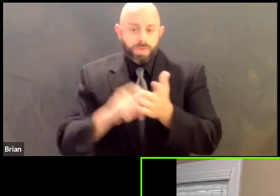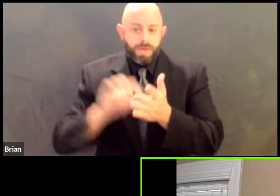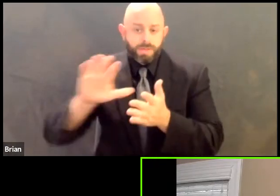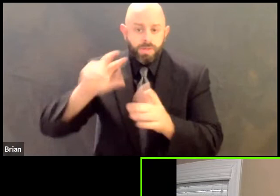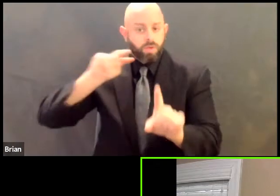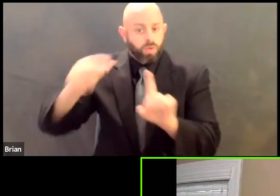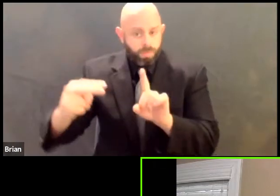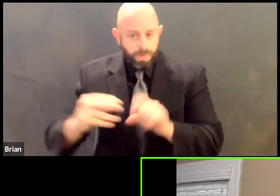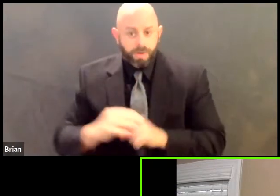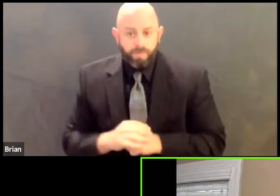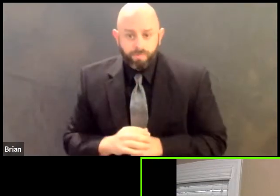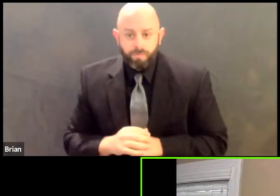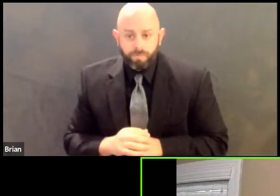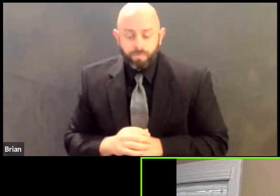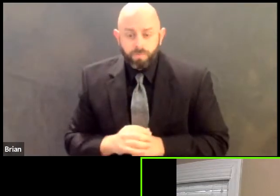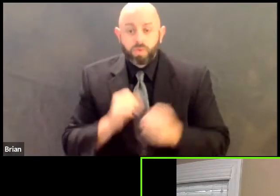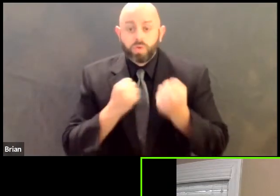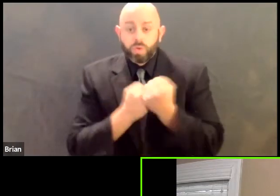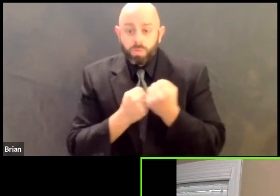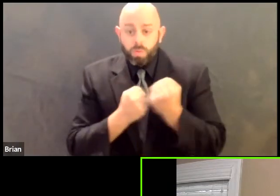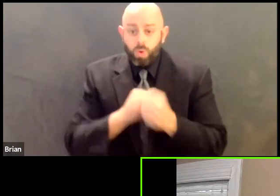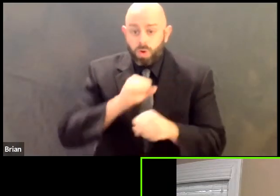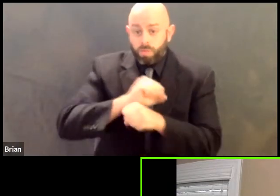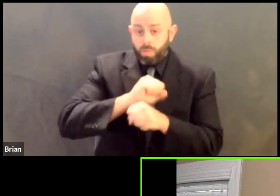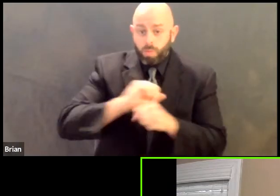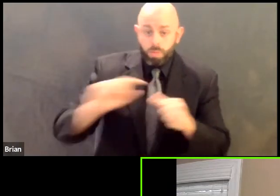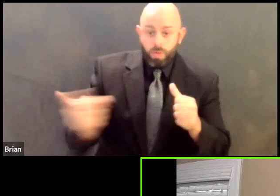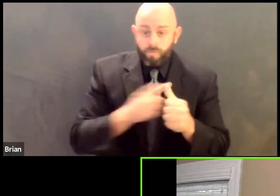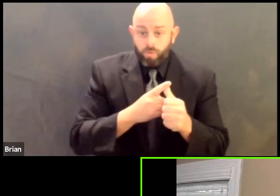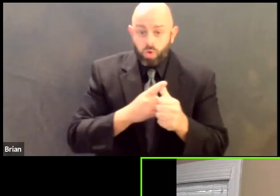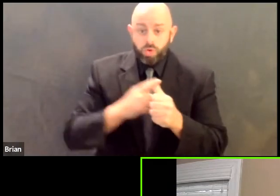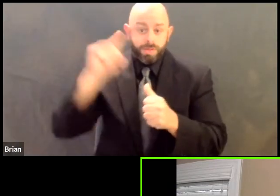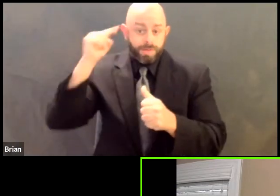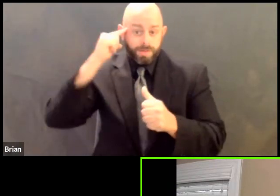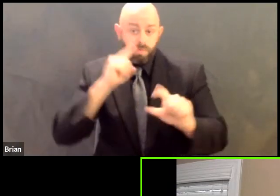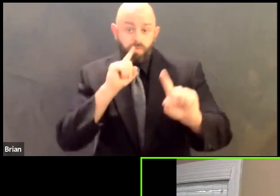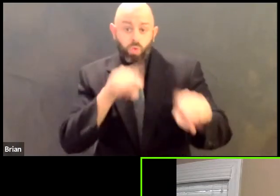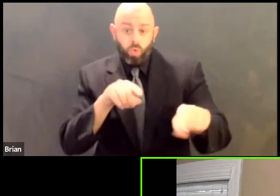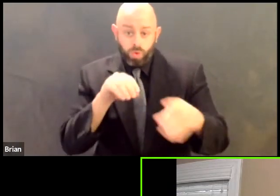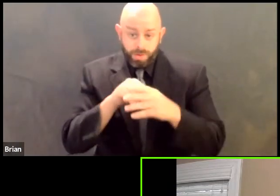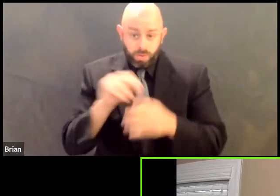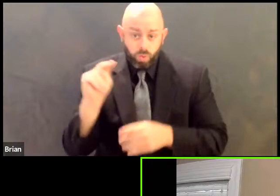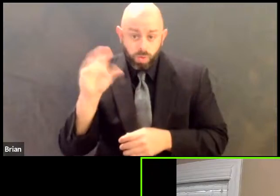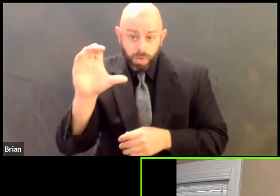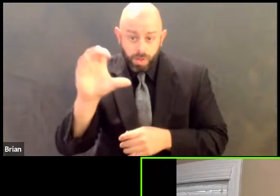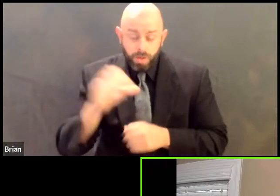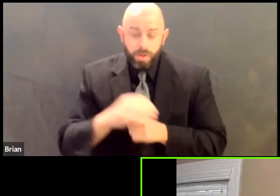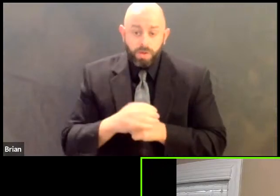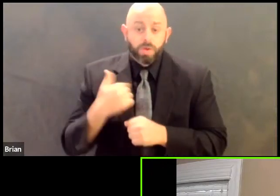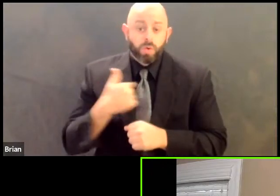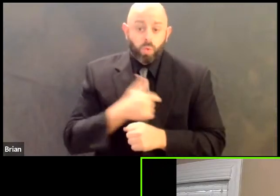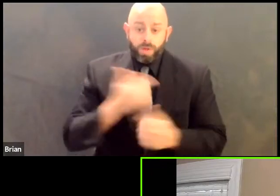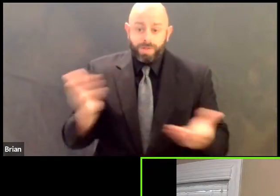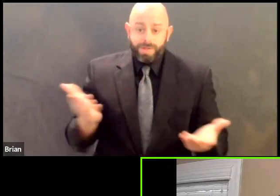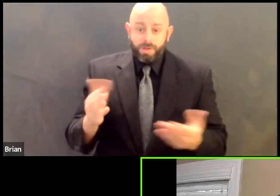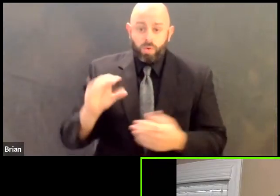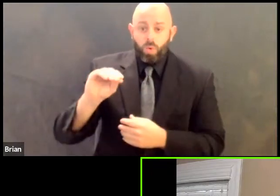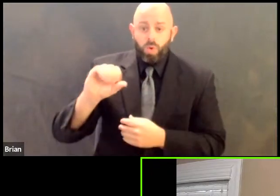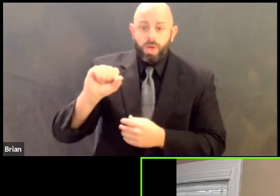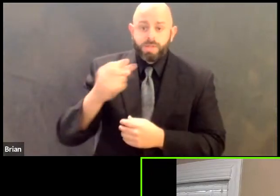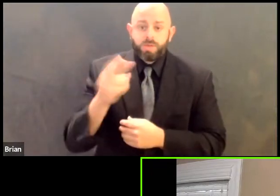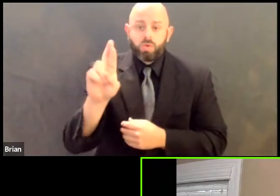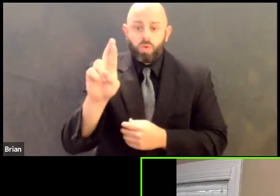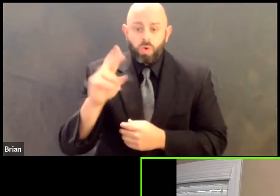workplace. To support the Employment First Executive Order in North Carolina, we at OSHR